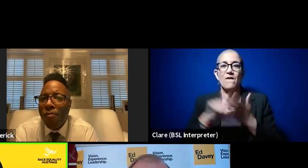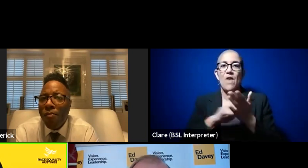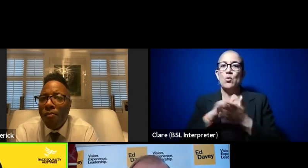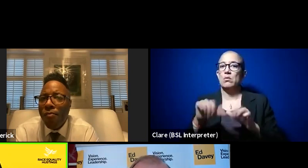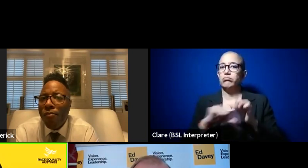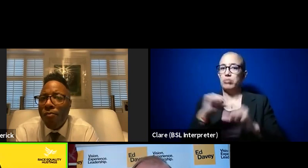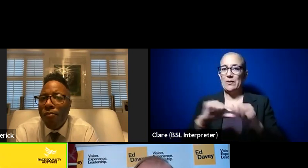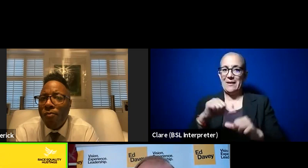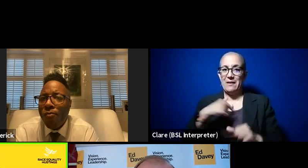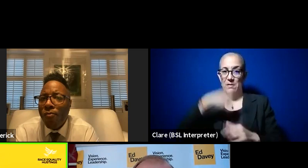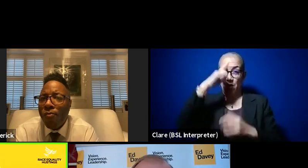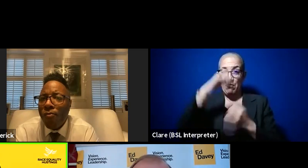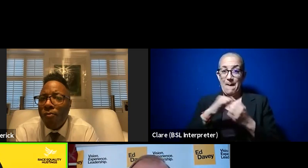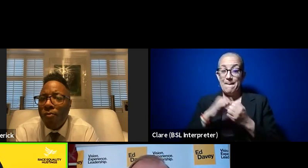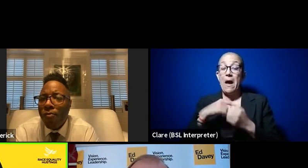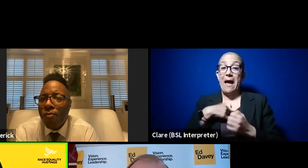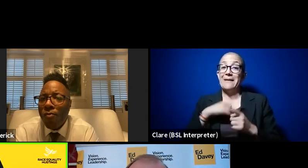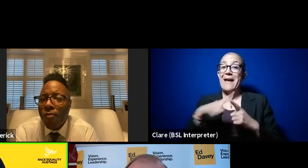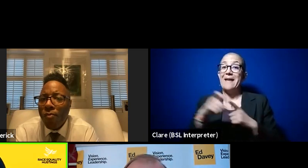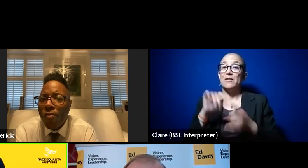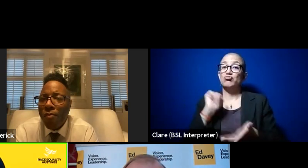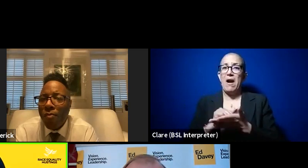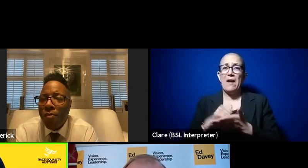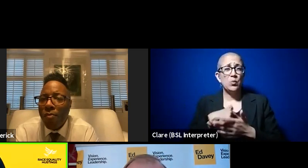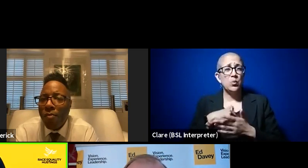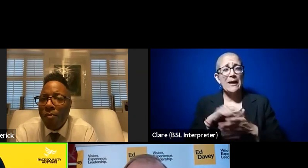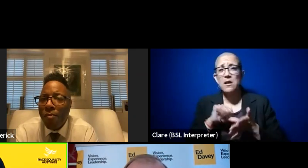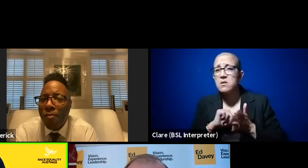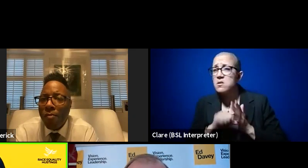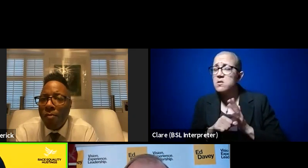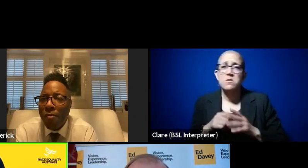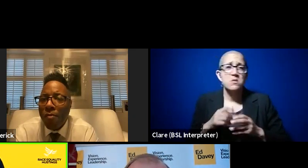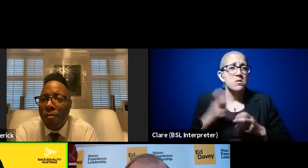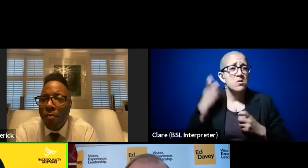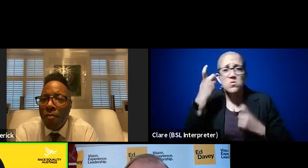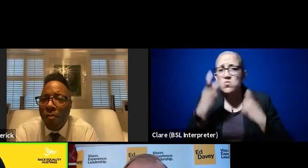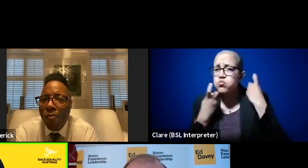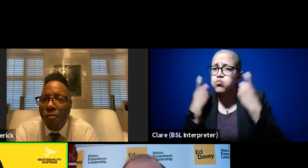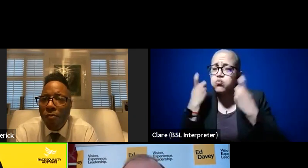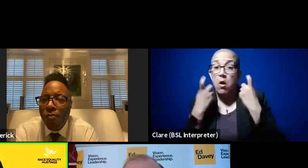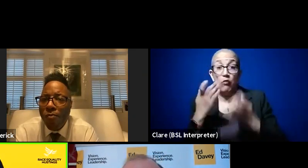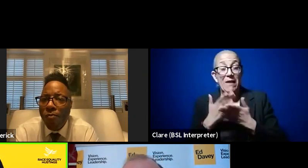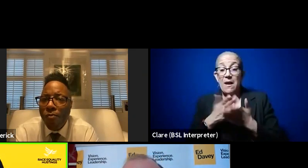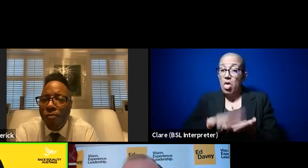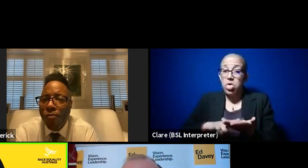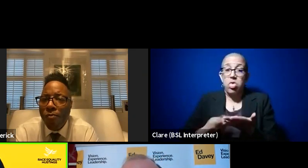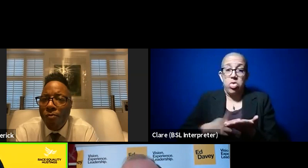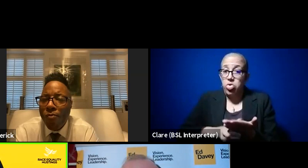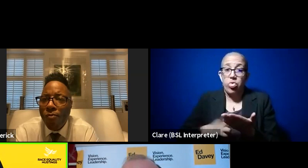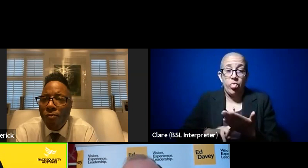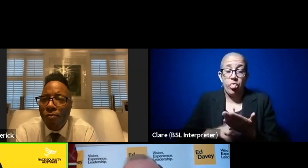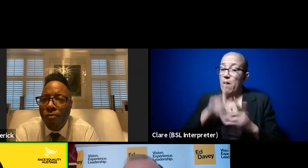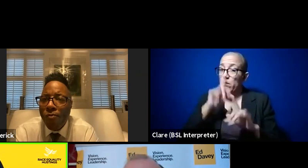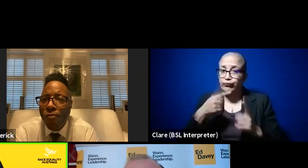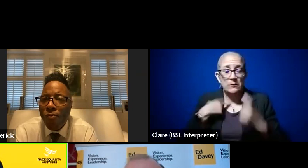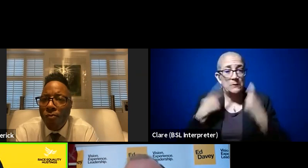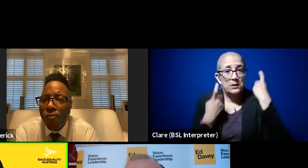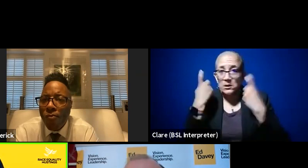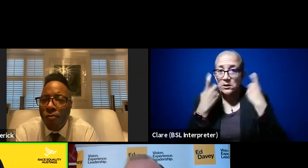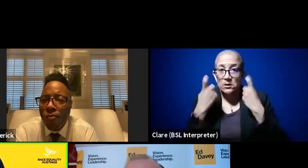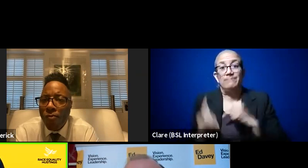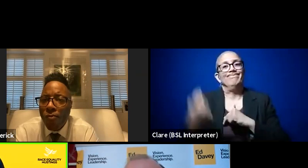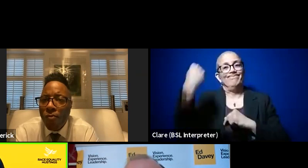this, and Ed's right, we agonized and I lost sleep. This was a time where, and I